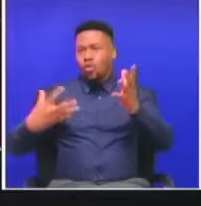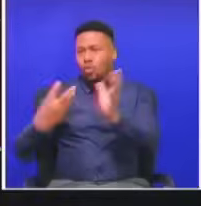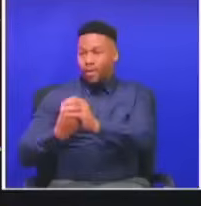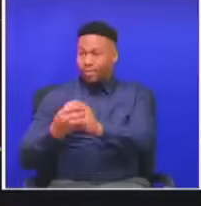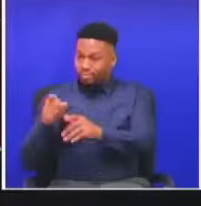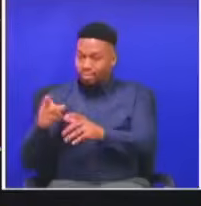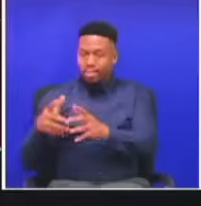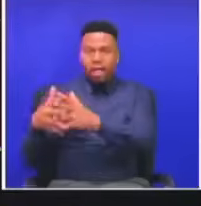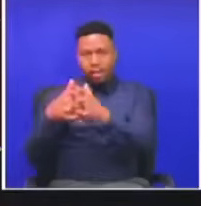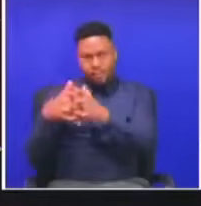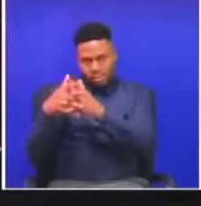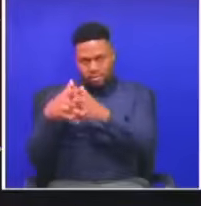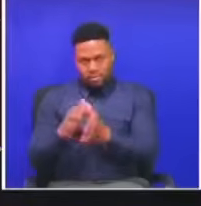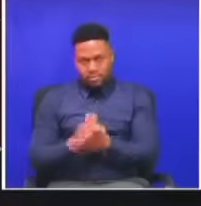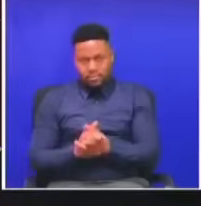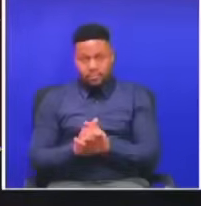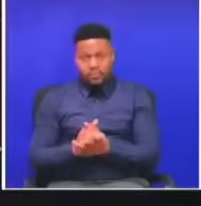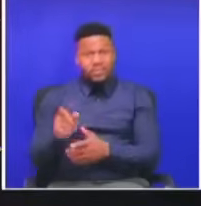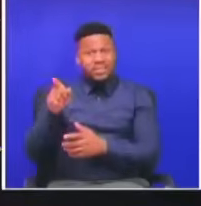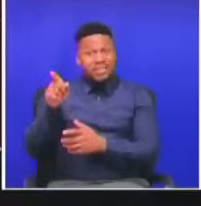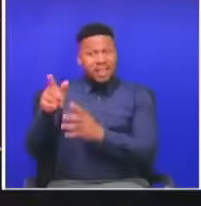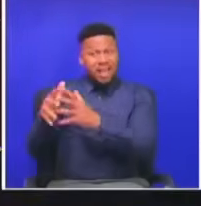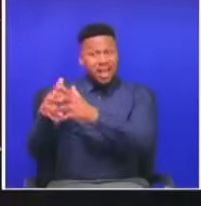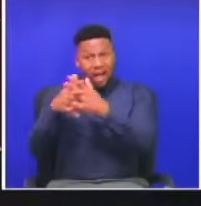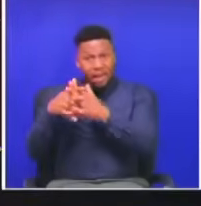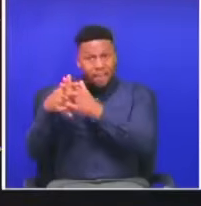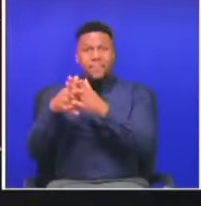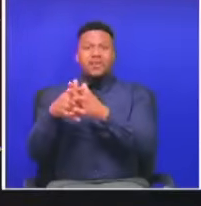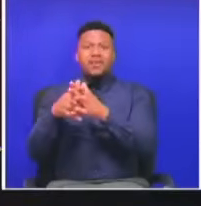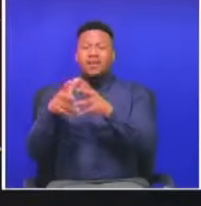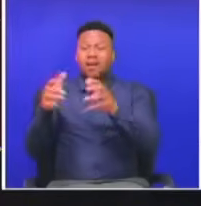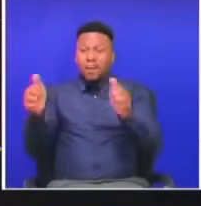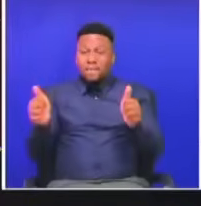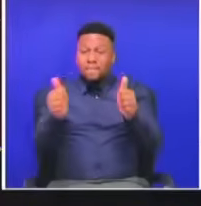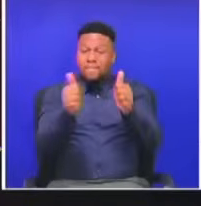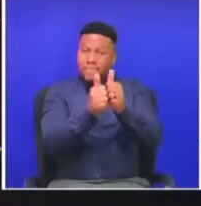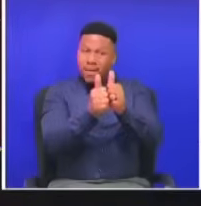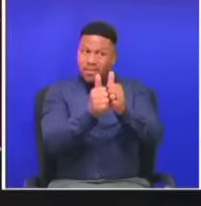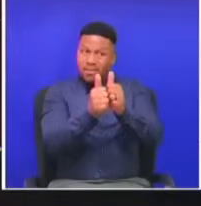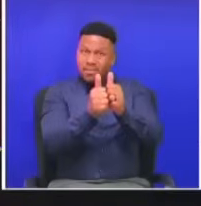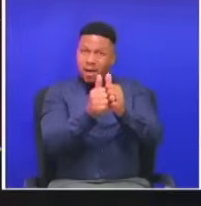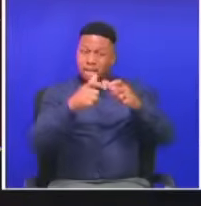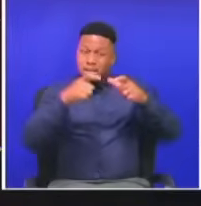is South Africa's second largest trading partner as a country.